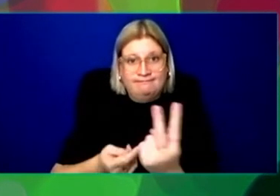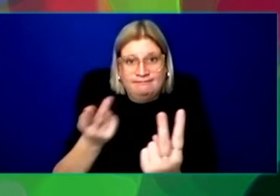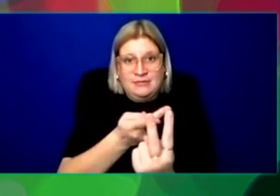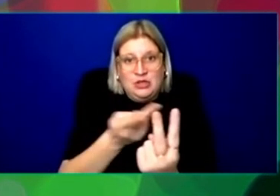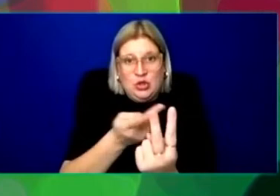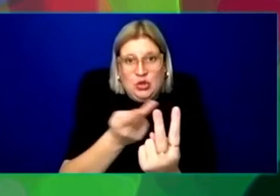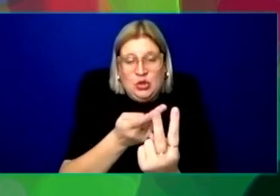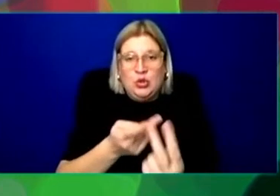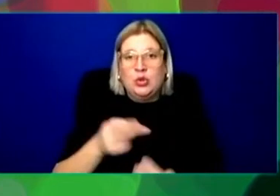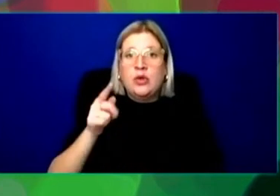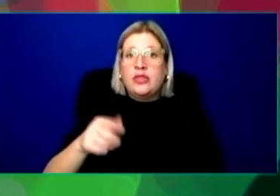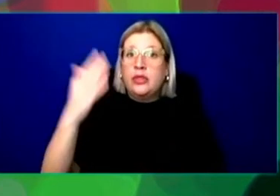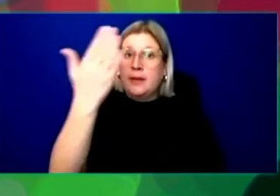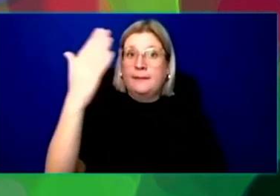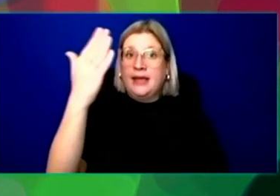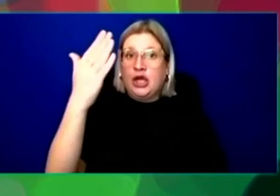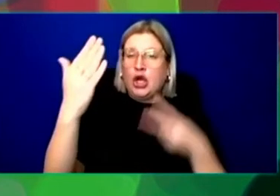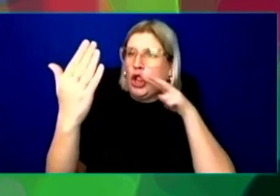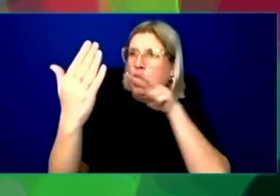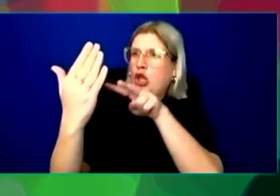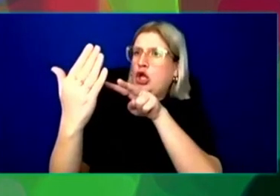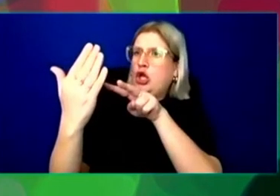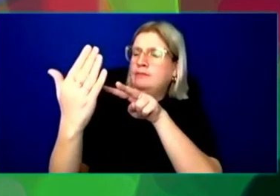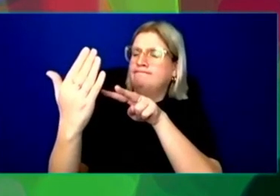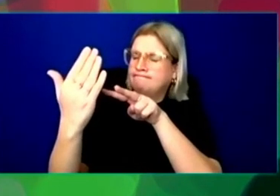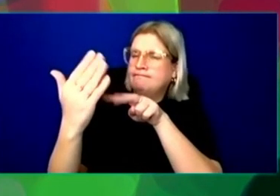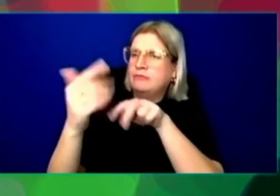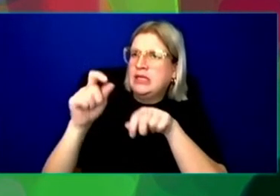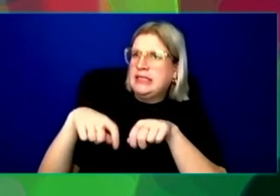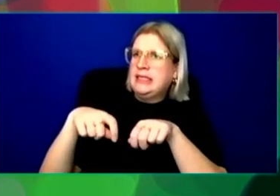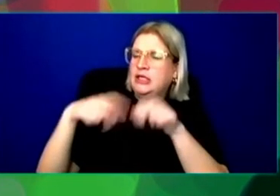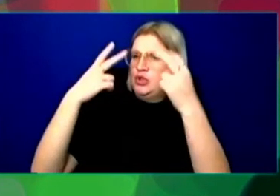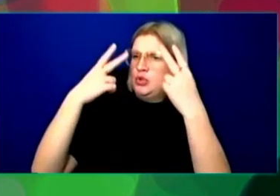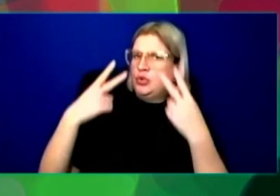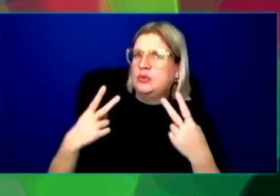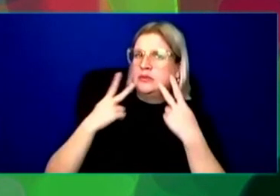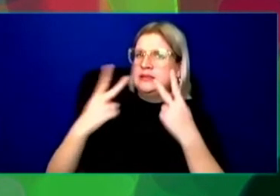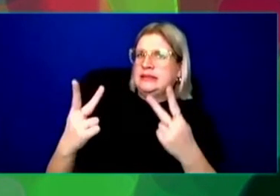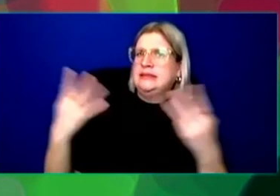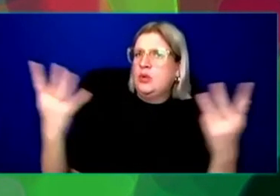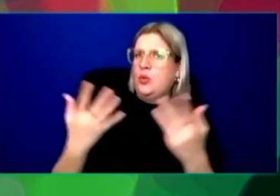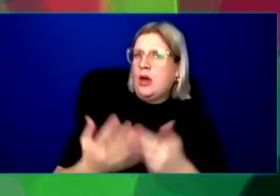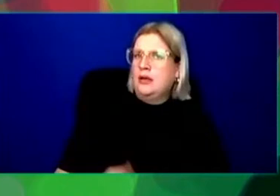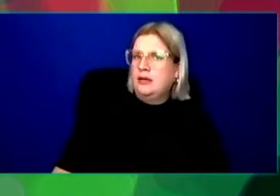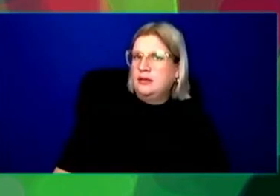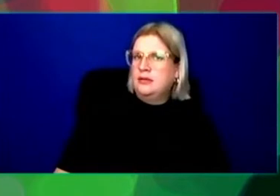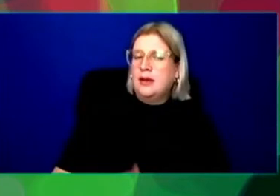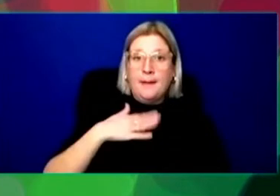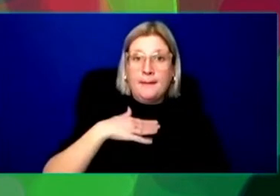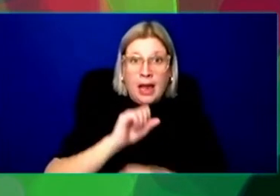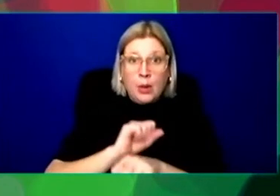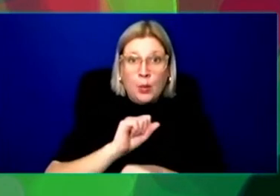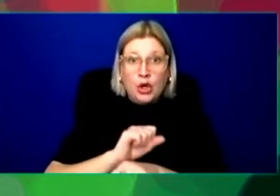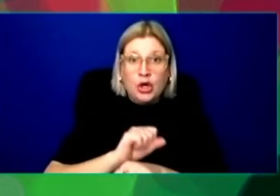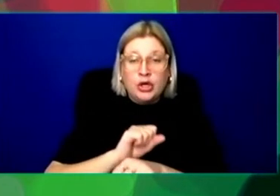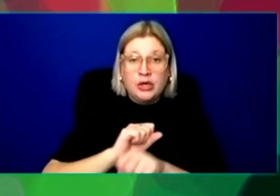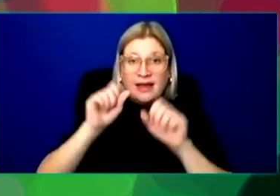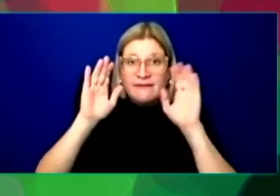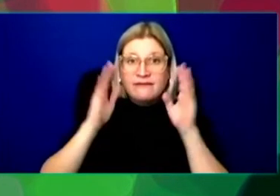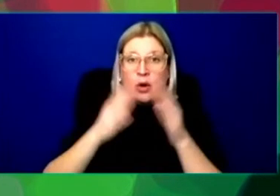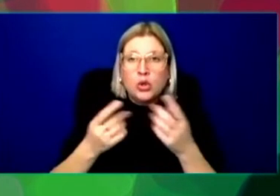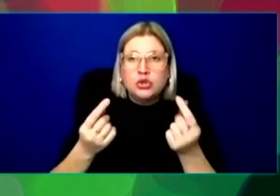when they look in the mirror, mm-hmm. and to what degree can I do the work that makes sure that they see what they need to